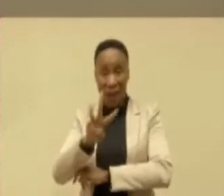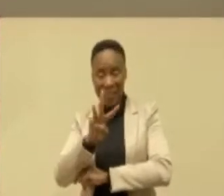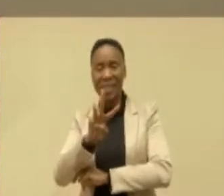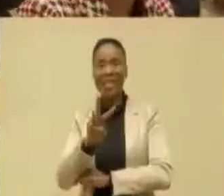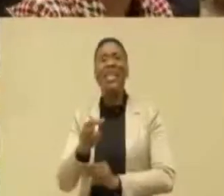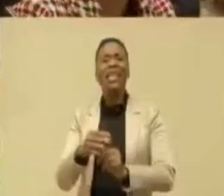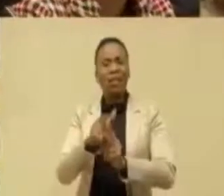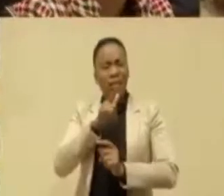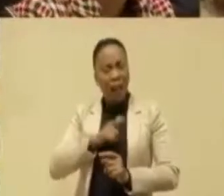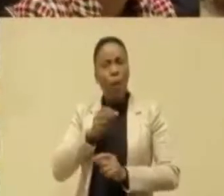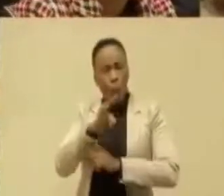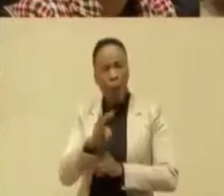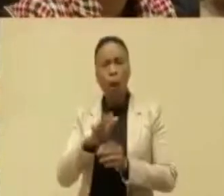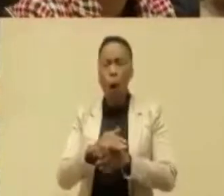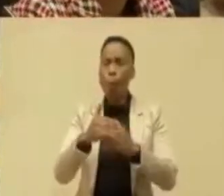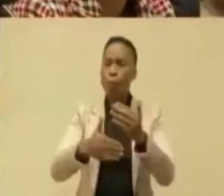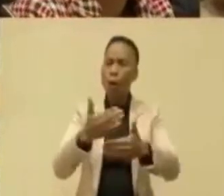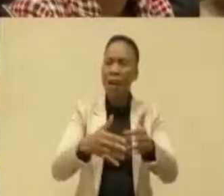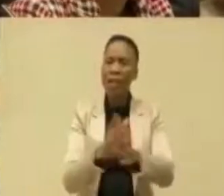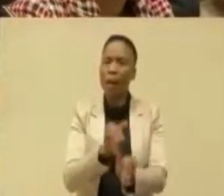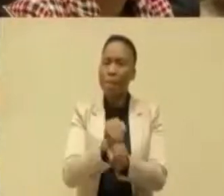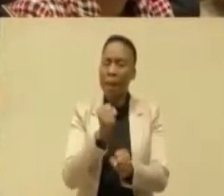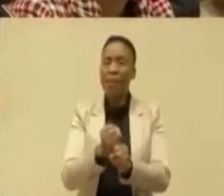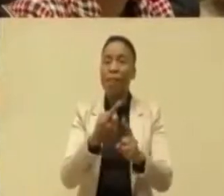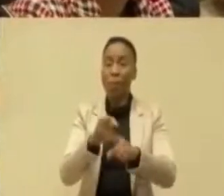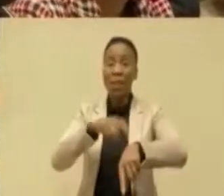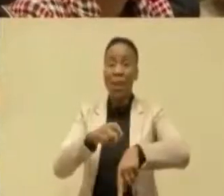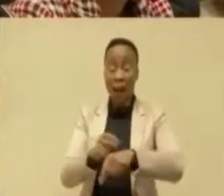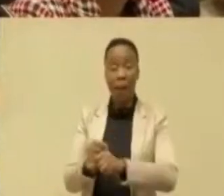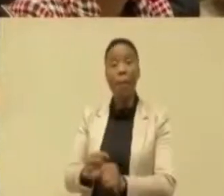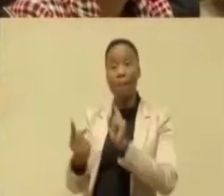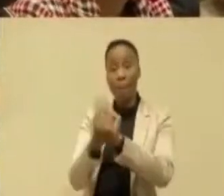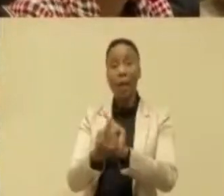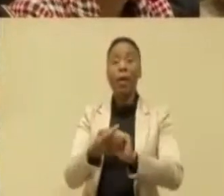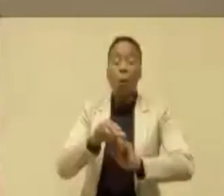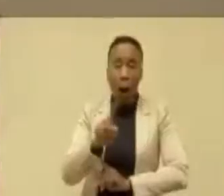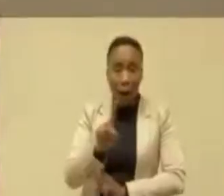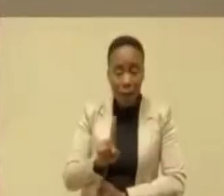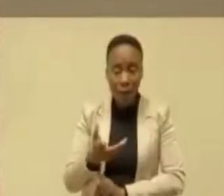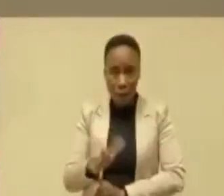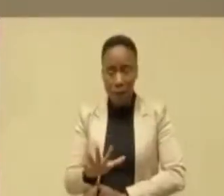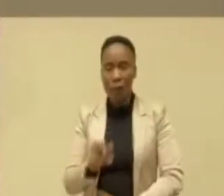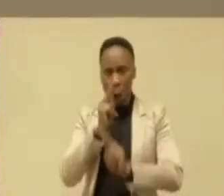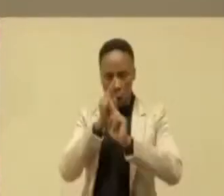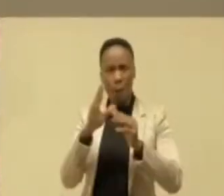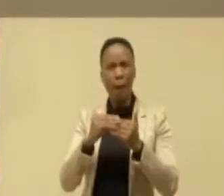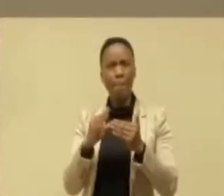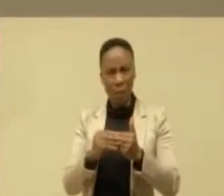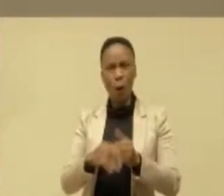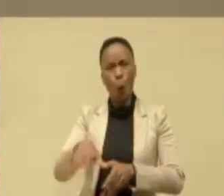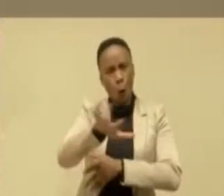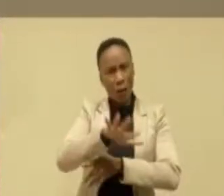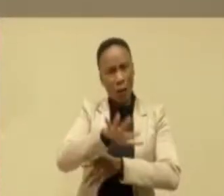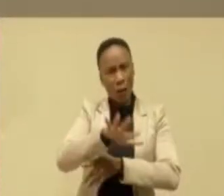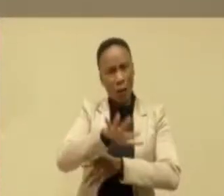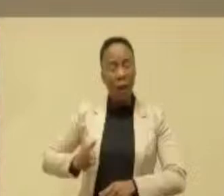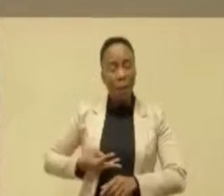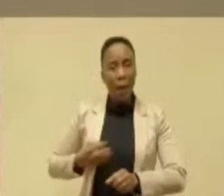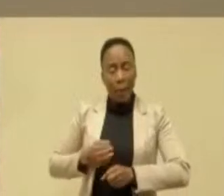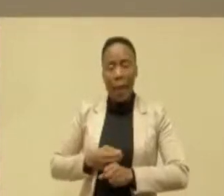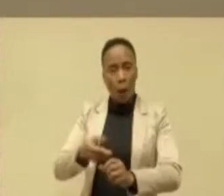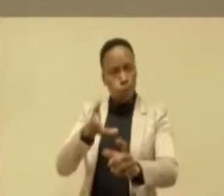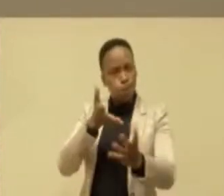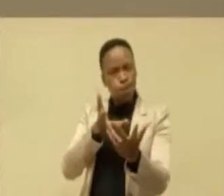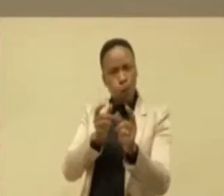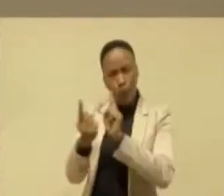the progress made since our last engagement honorable members the conditions that women are subjected to on